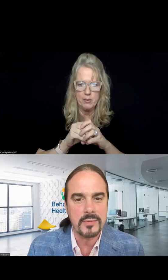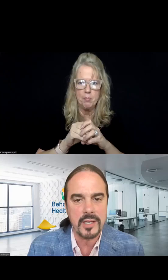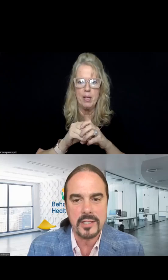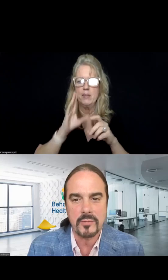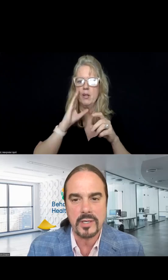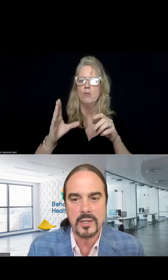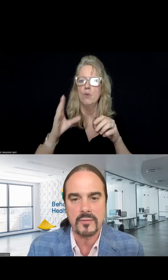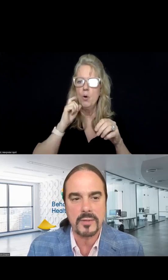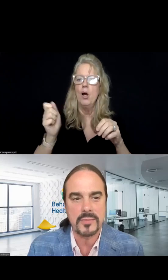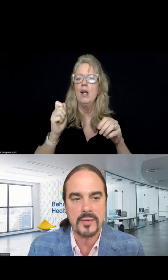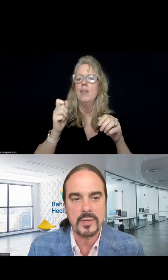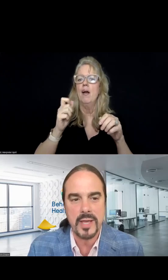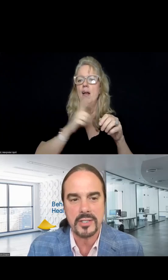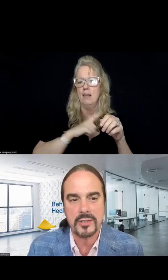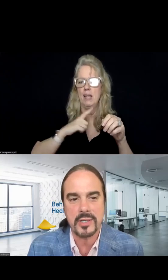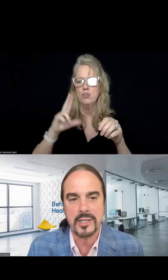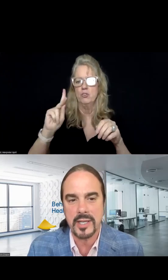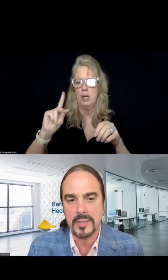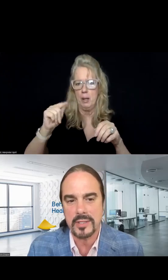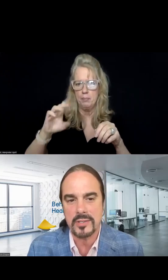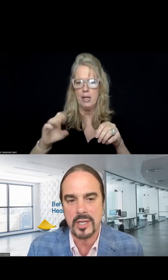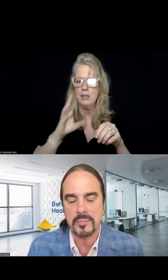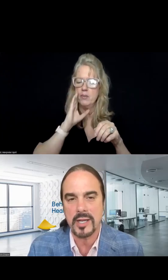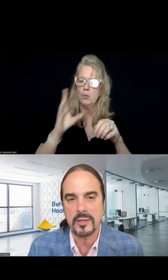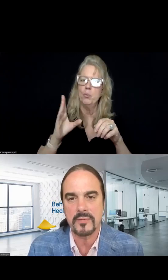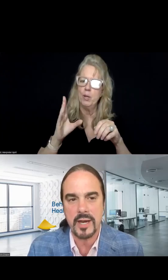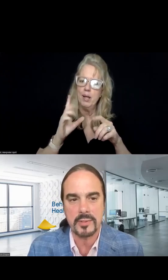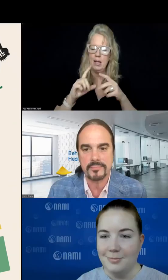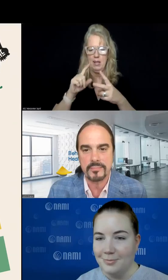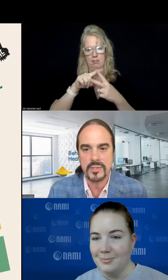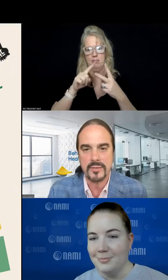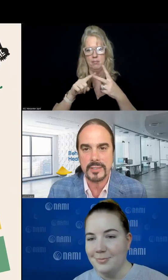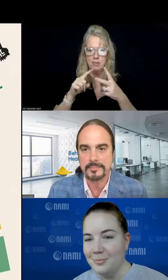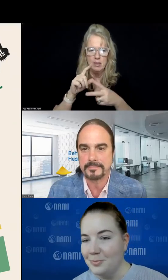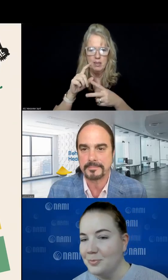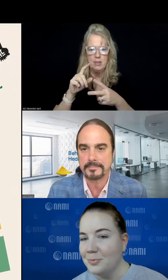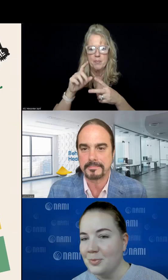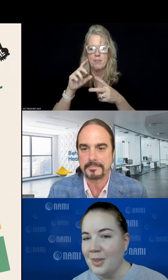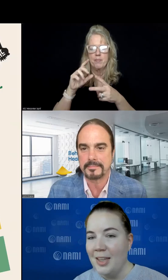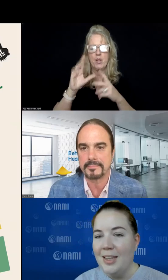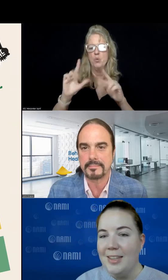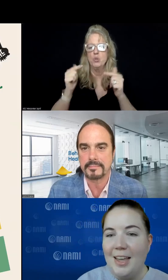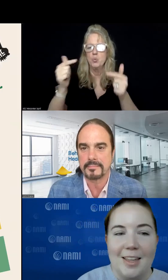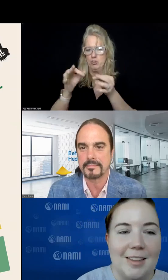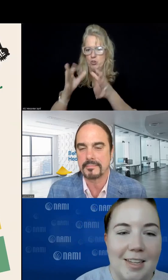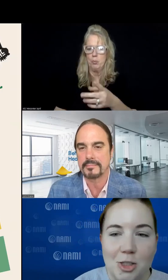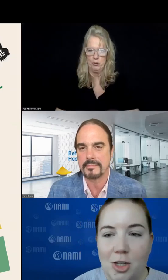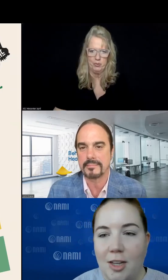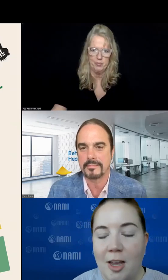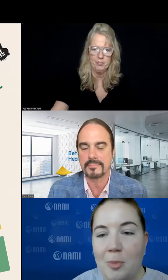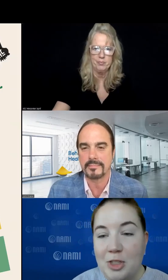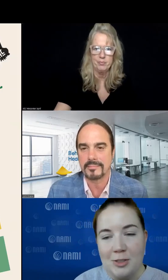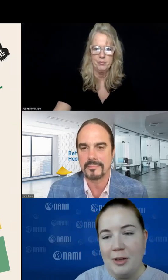legislative update, we're going to hear from Stephanie Pasternak at NAMI and Shelley Polanco at Vibrant. Stephanie? Yeah,